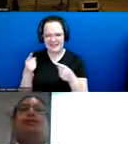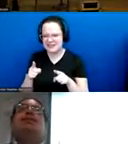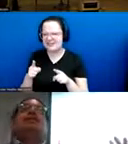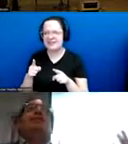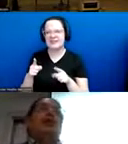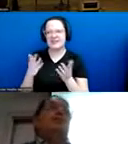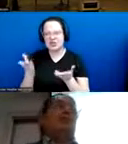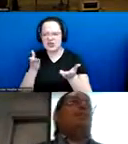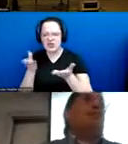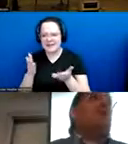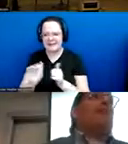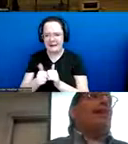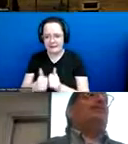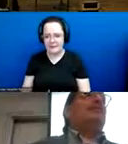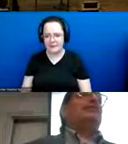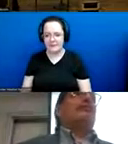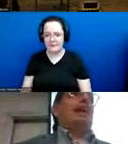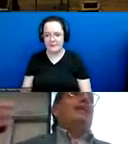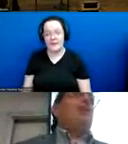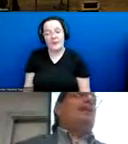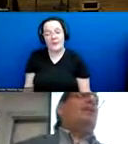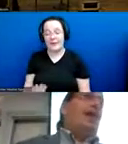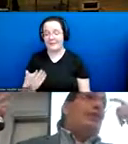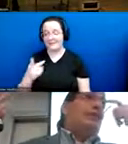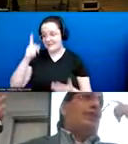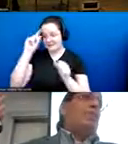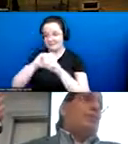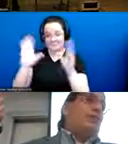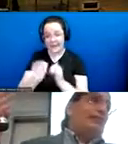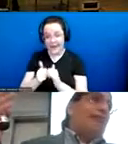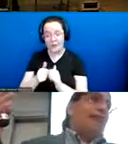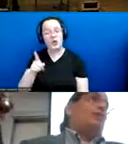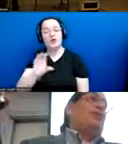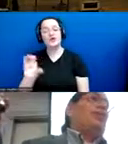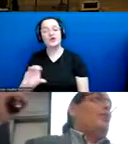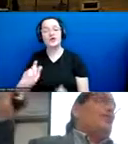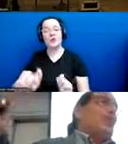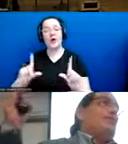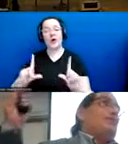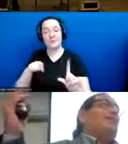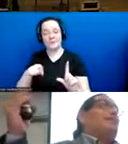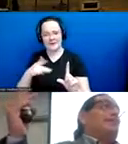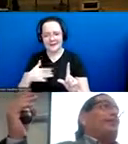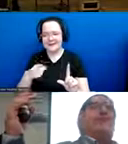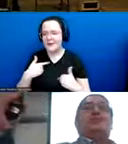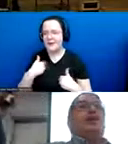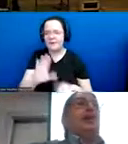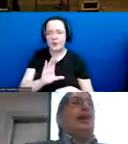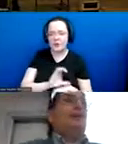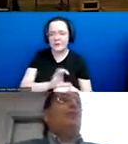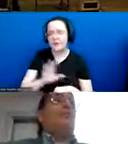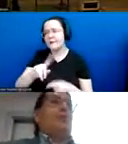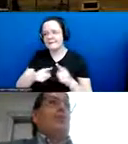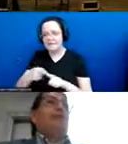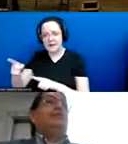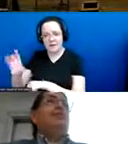it is, well, you know, if you open your Zoom account, right? Normally you have the computer of your friend that could be Europe or Asia, whatever your friend is, and